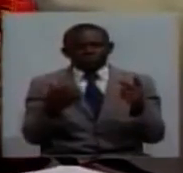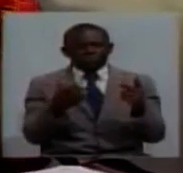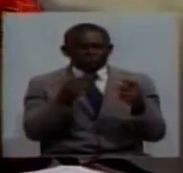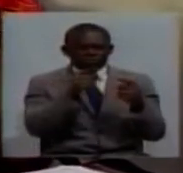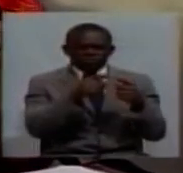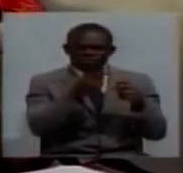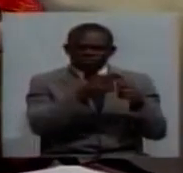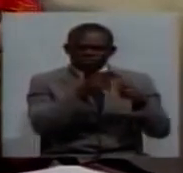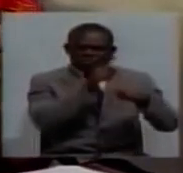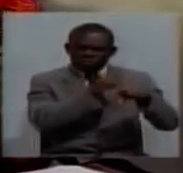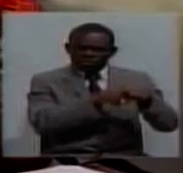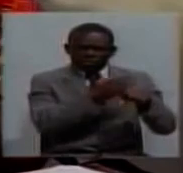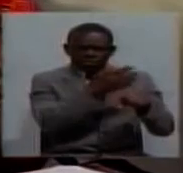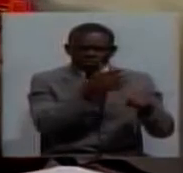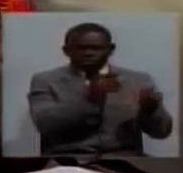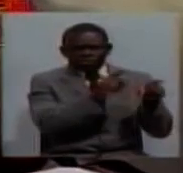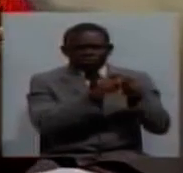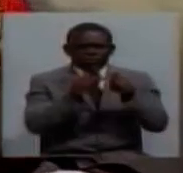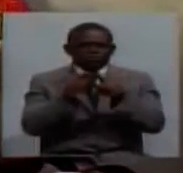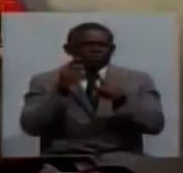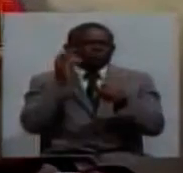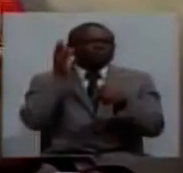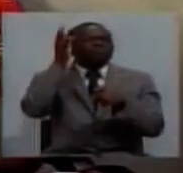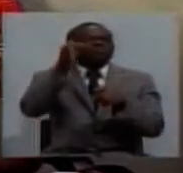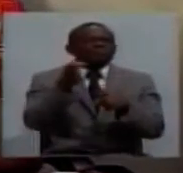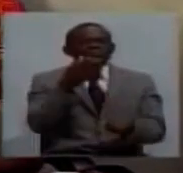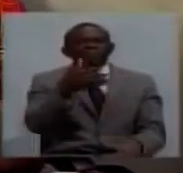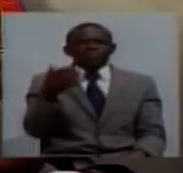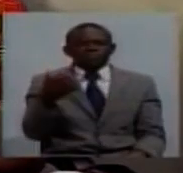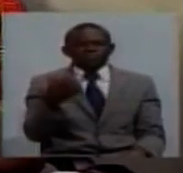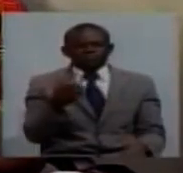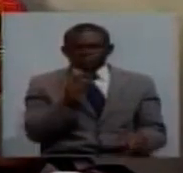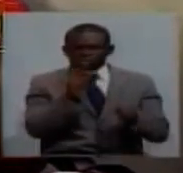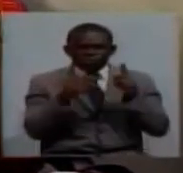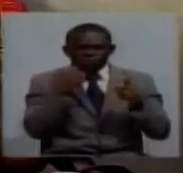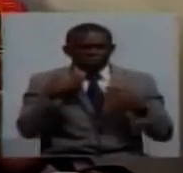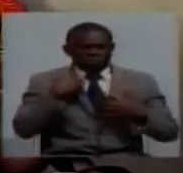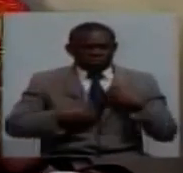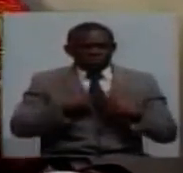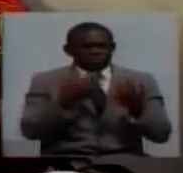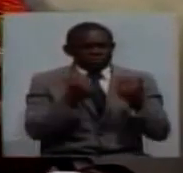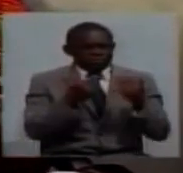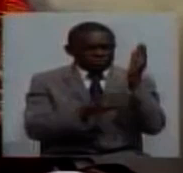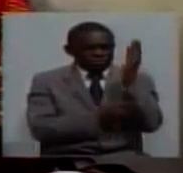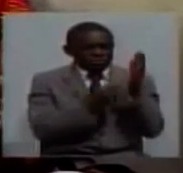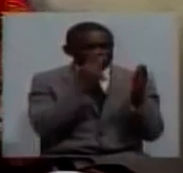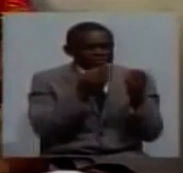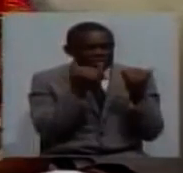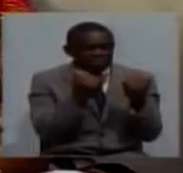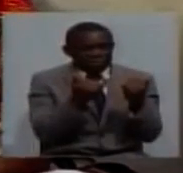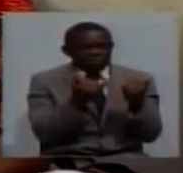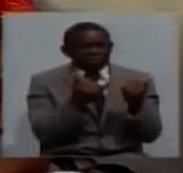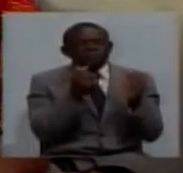and looking at the long term, so that those of us who are impatient and want to see something happen will be encouraged when these low-hanging fruits